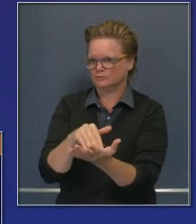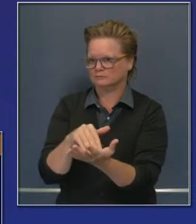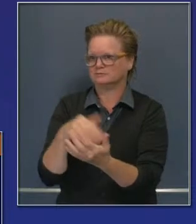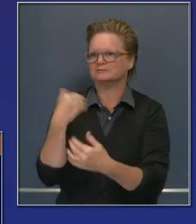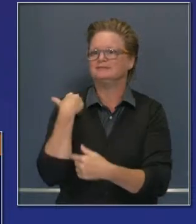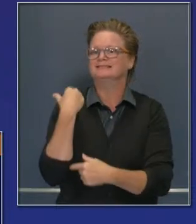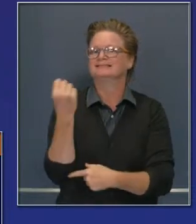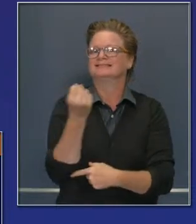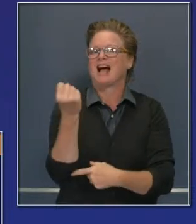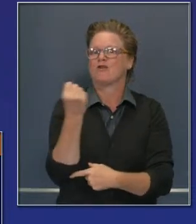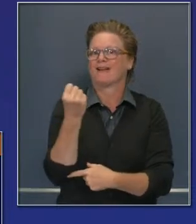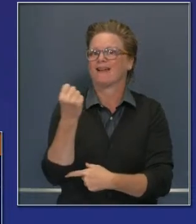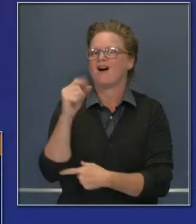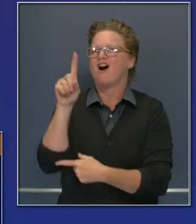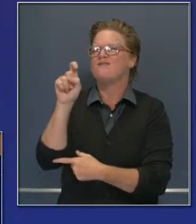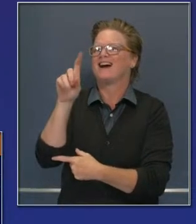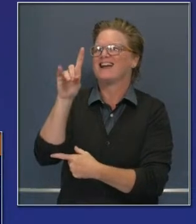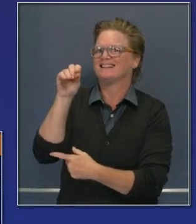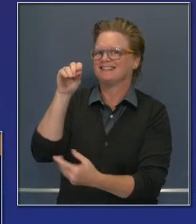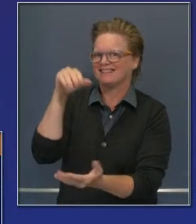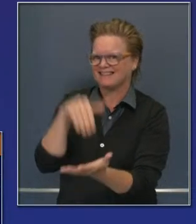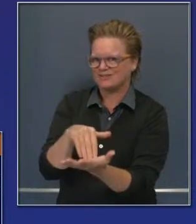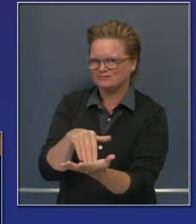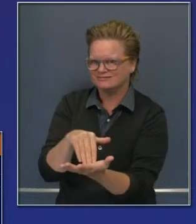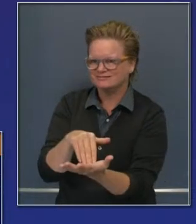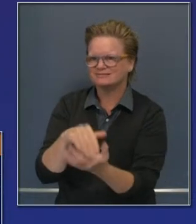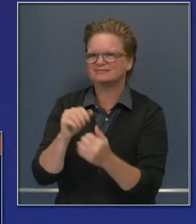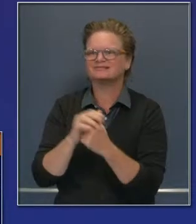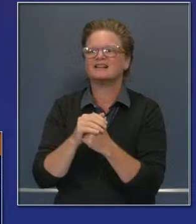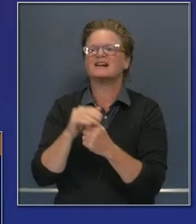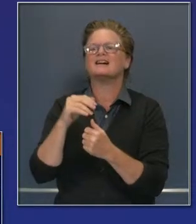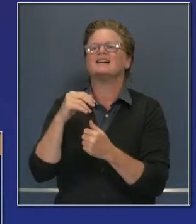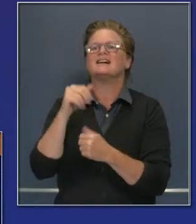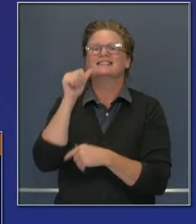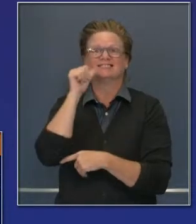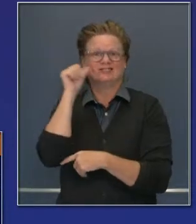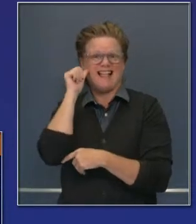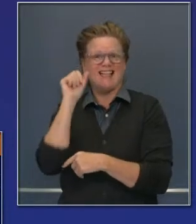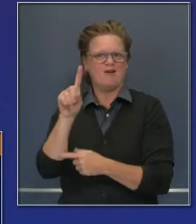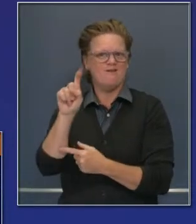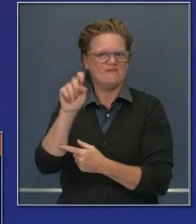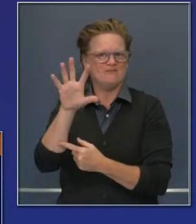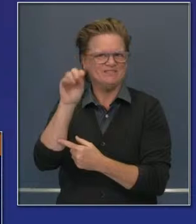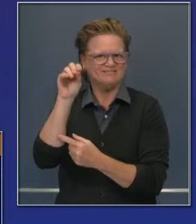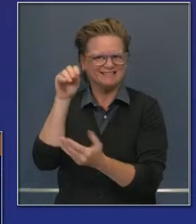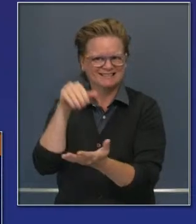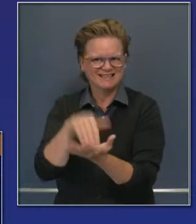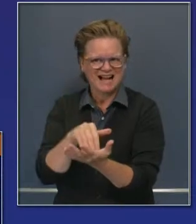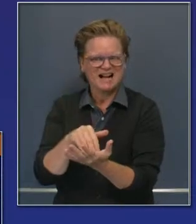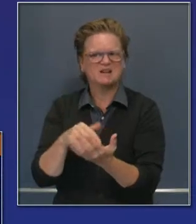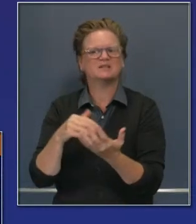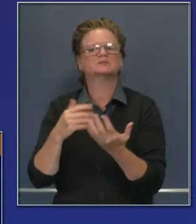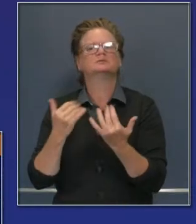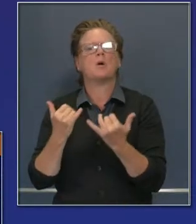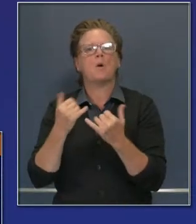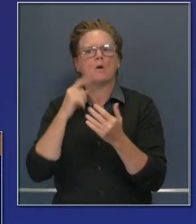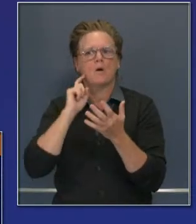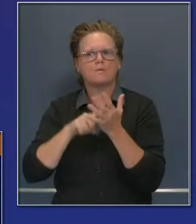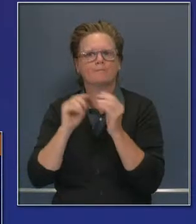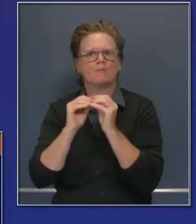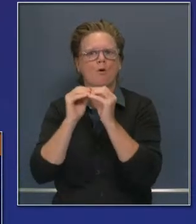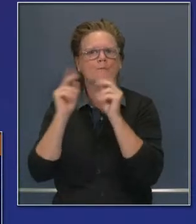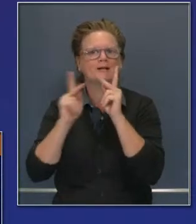roughly 150,000 on Sunday, you could see the 7-day average of daily tests now moving back up to where we